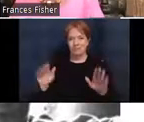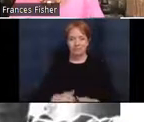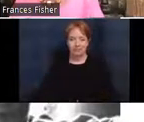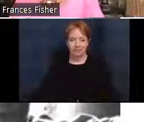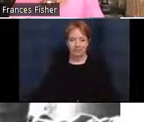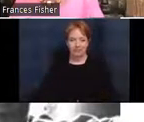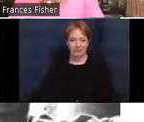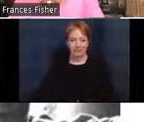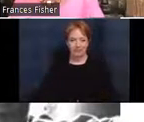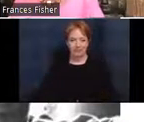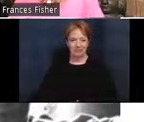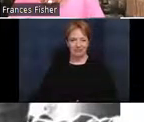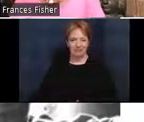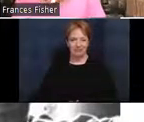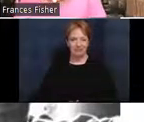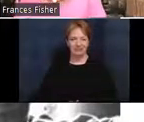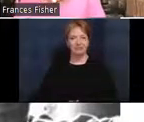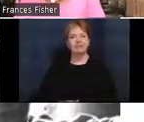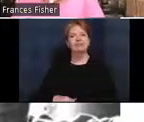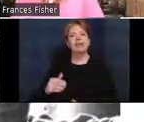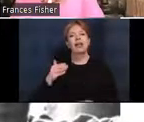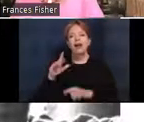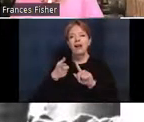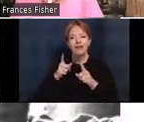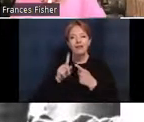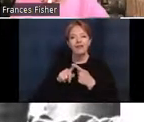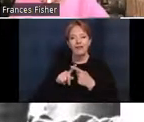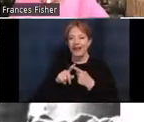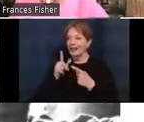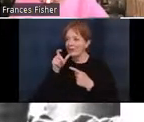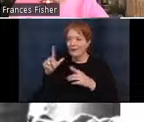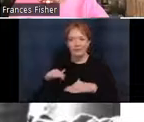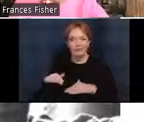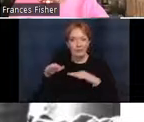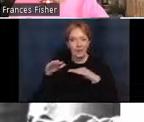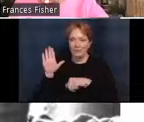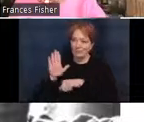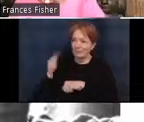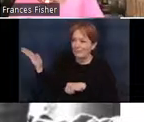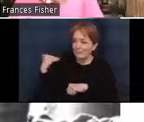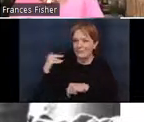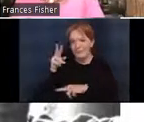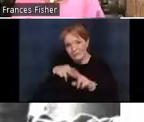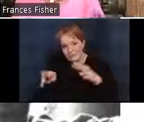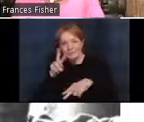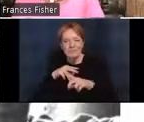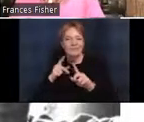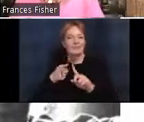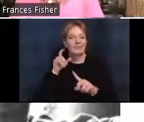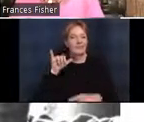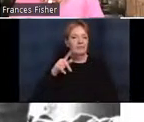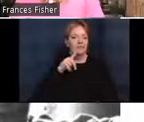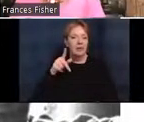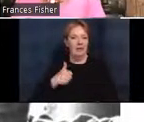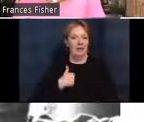dog's house with the friends that she grew up with on that plantation. So this had a